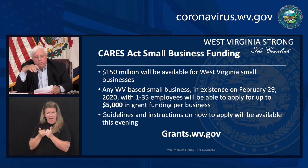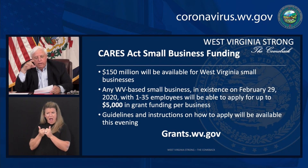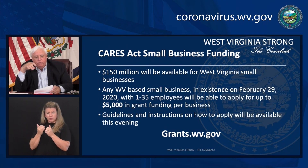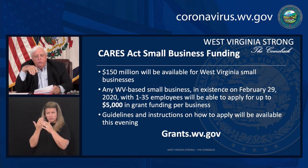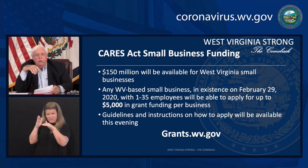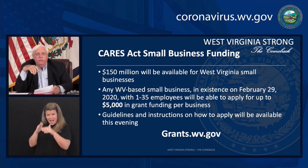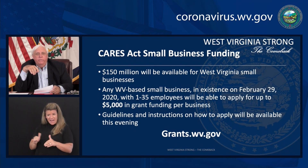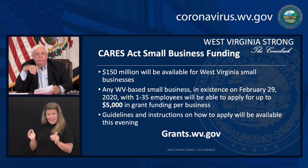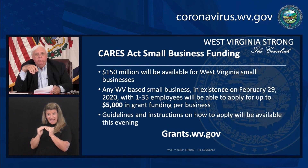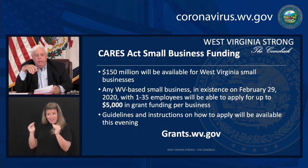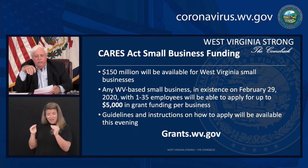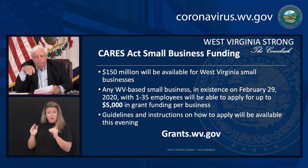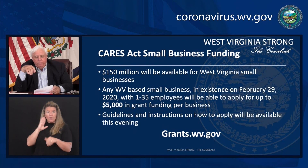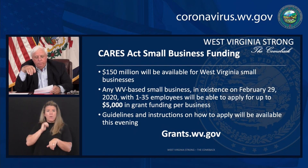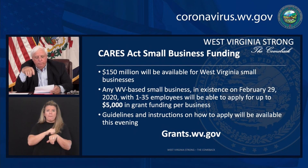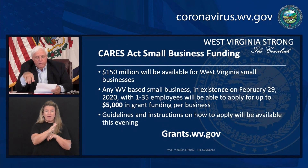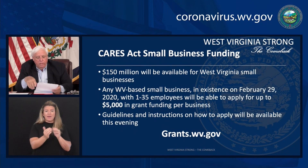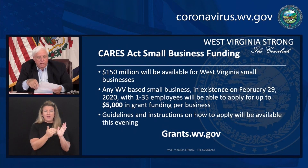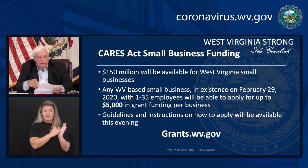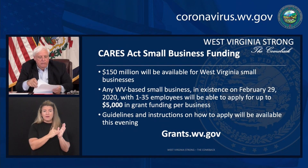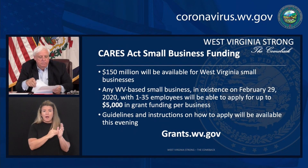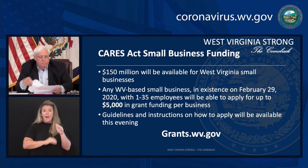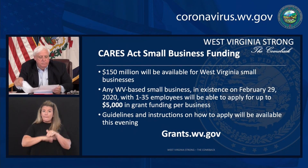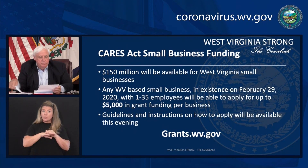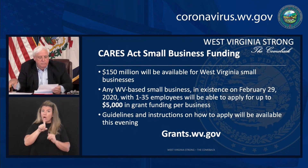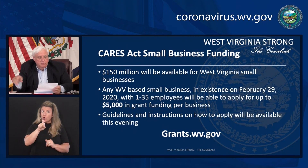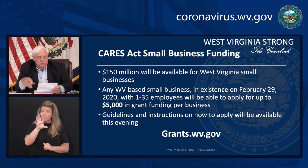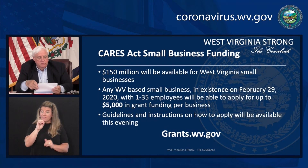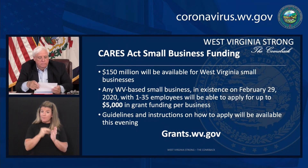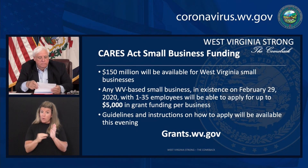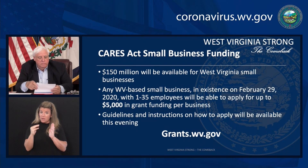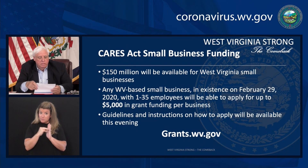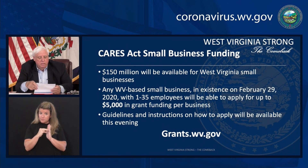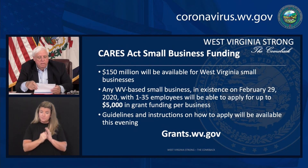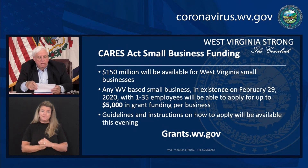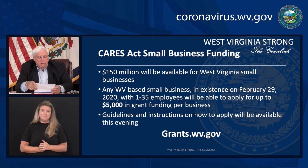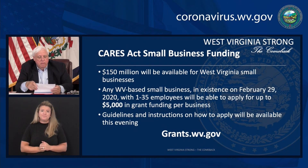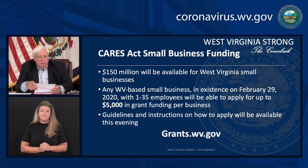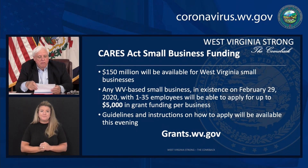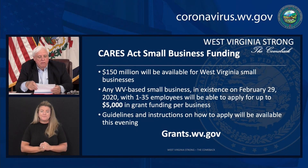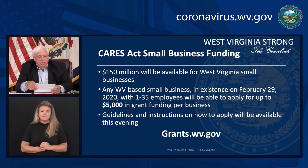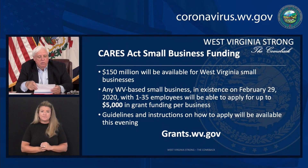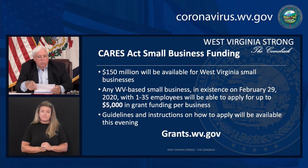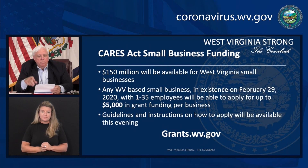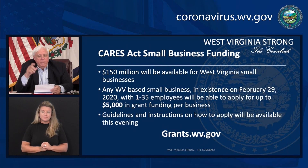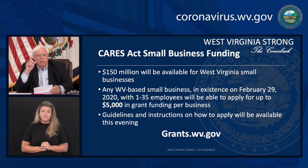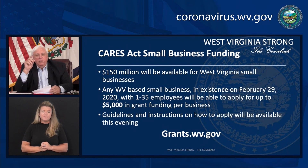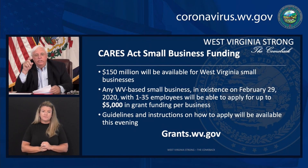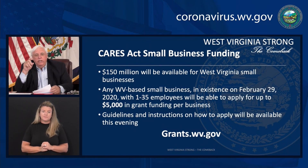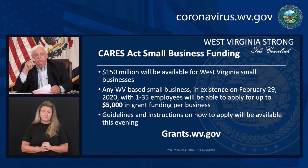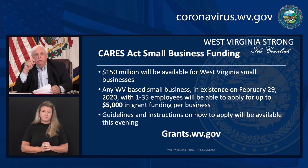3.86. Just remember that we had many daily rates that dropped below 0.5%.